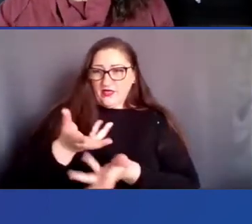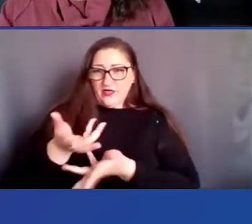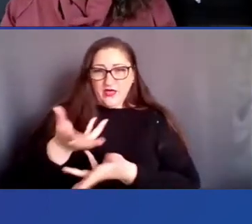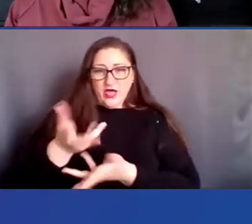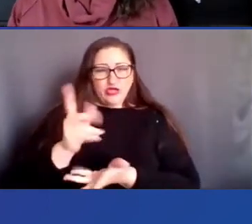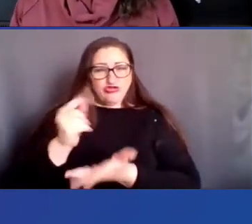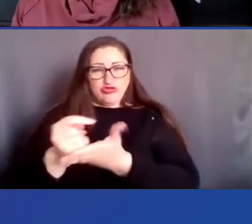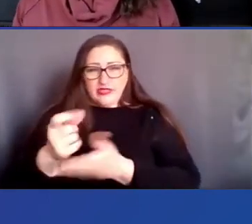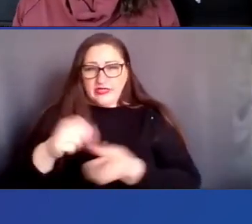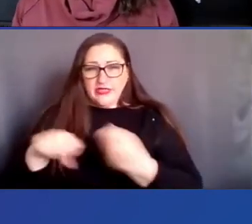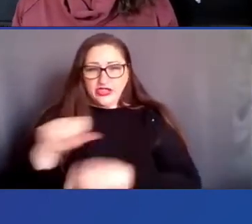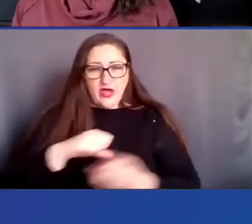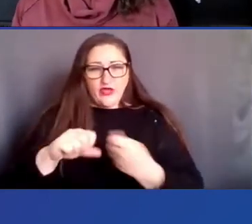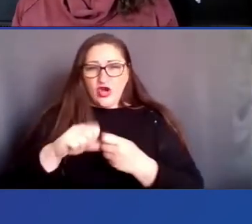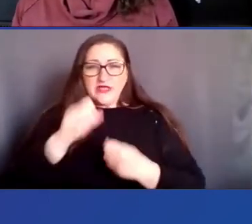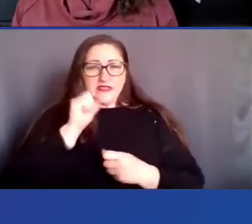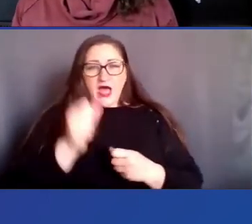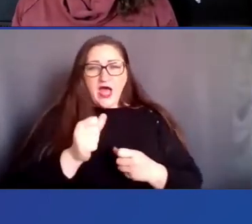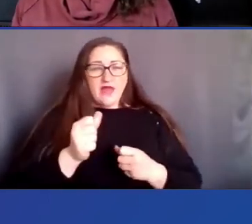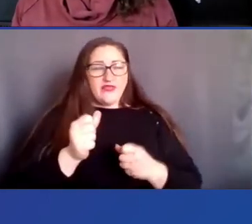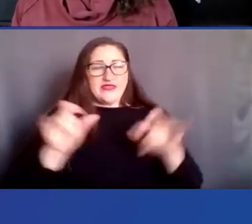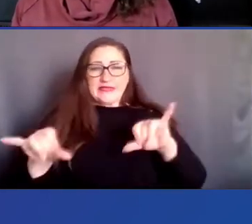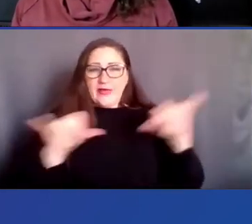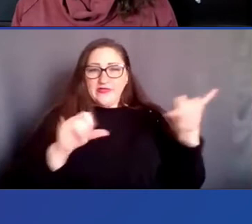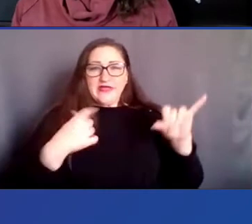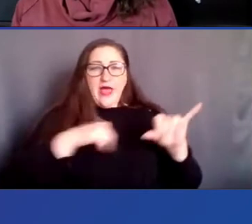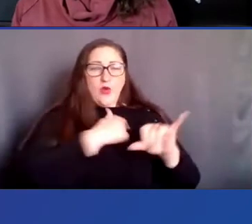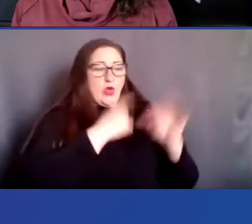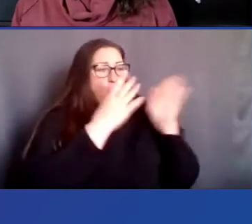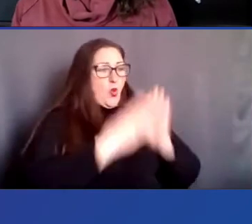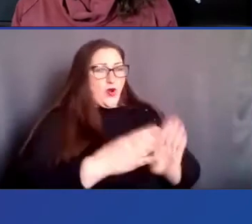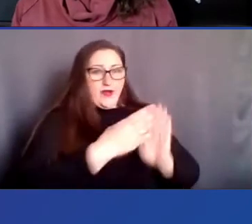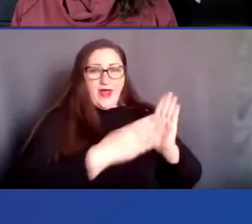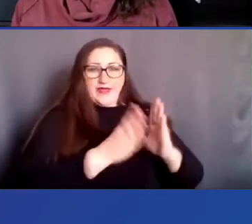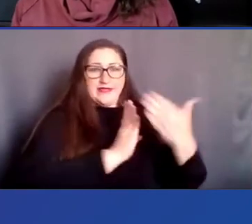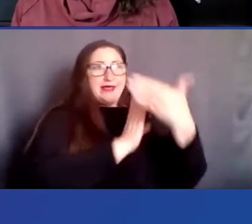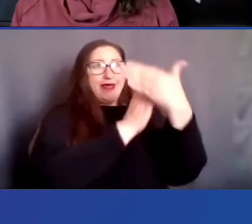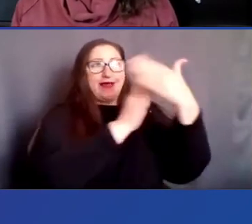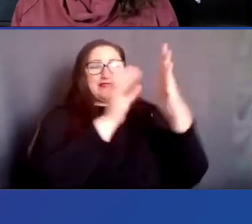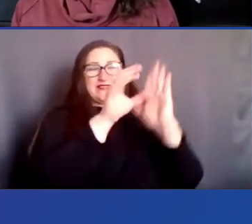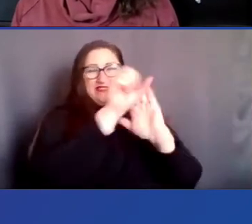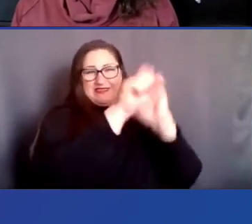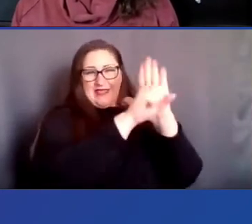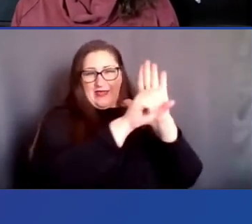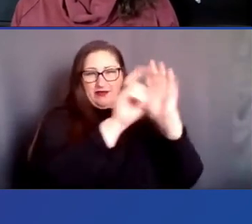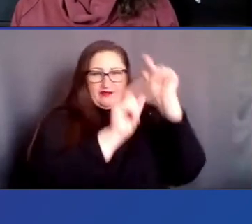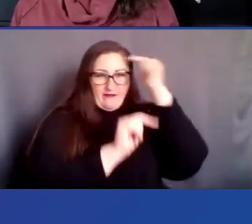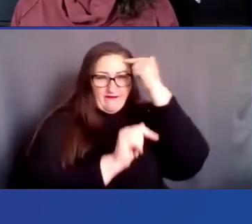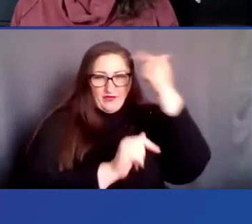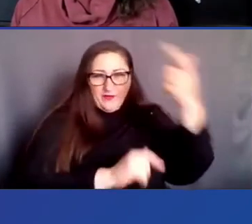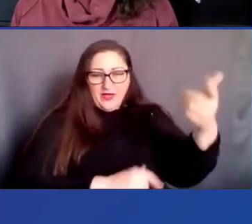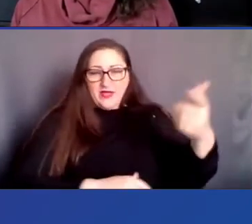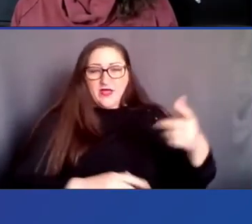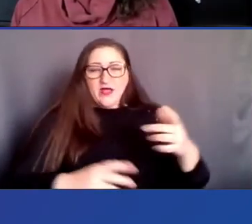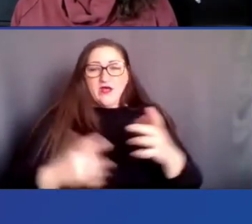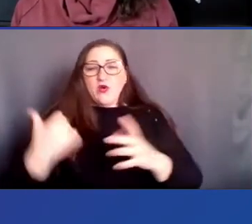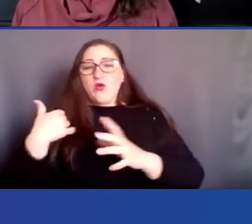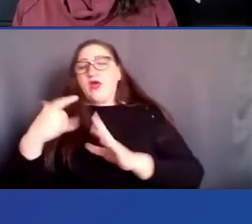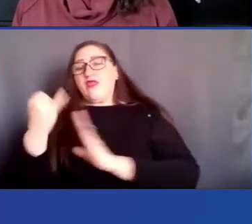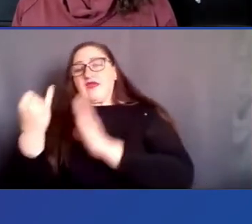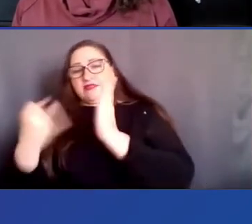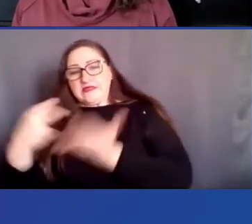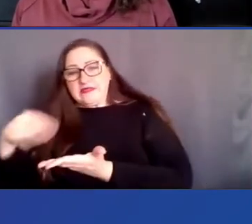organizing against the state, right? So, like, the way that we treat each other in the dance world or in the arts